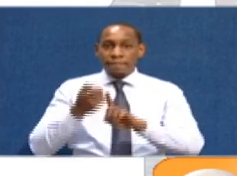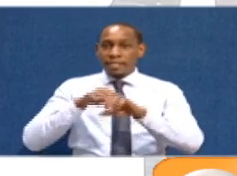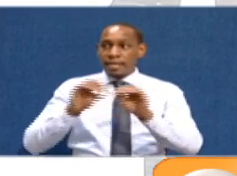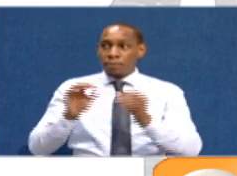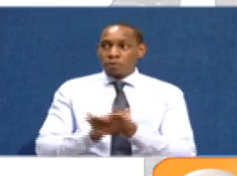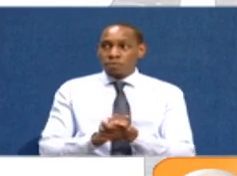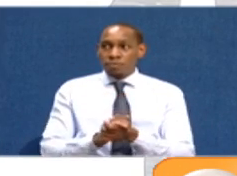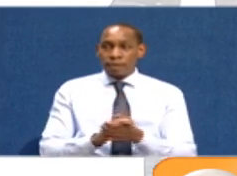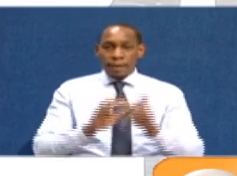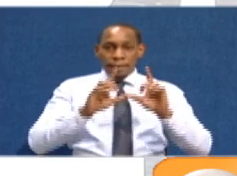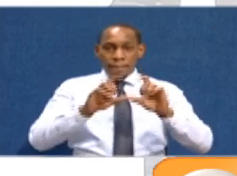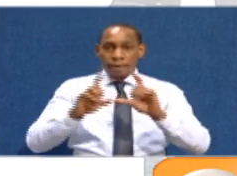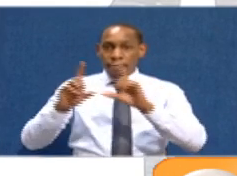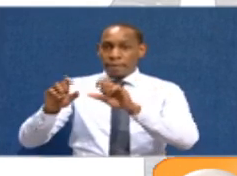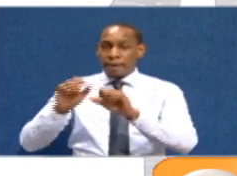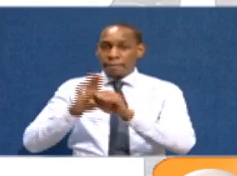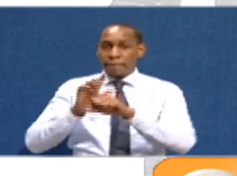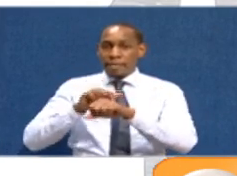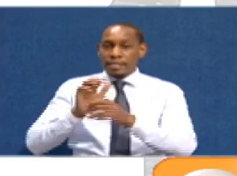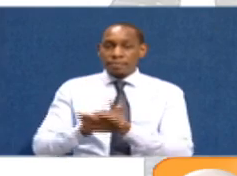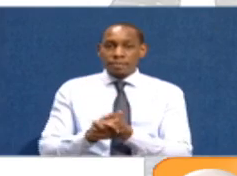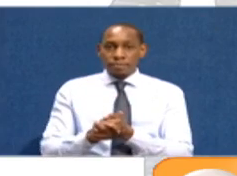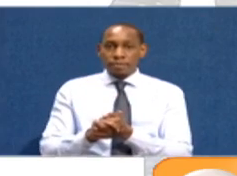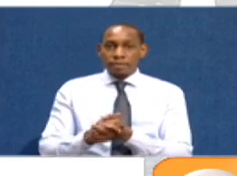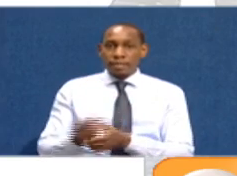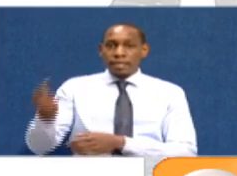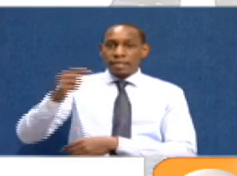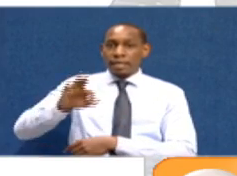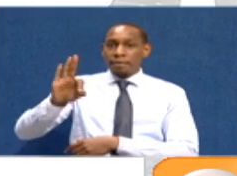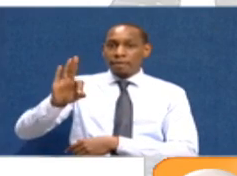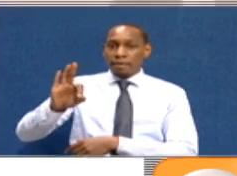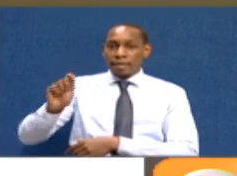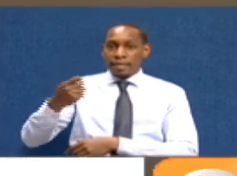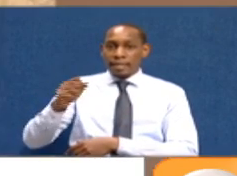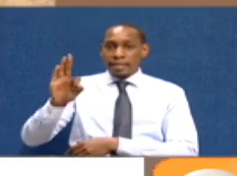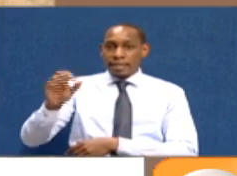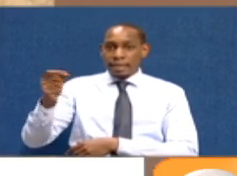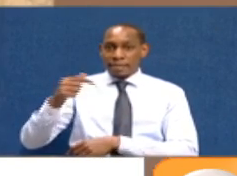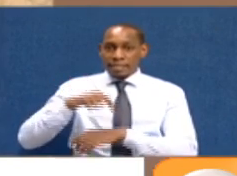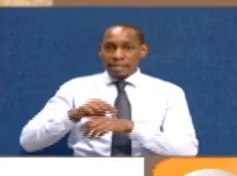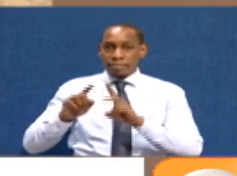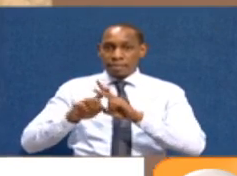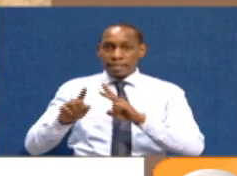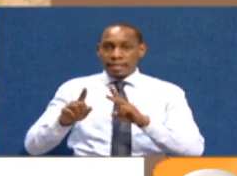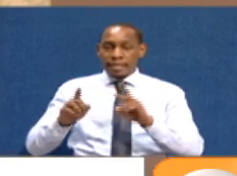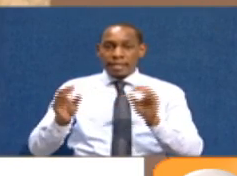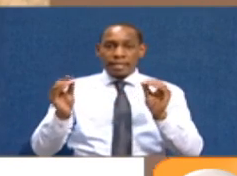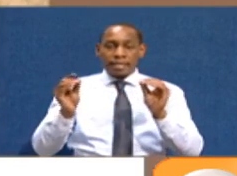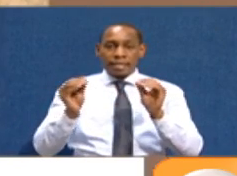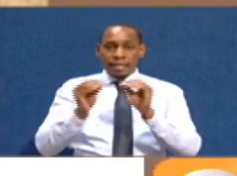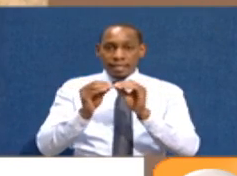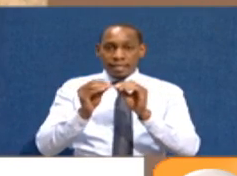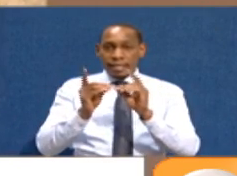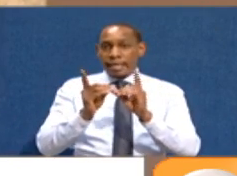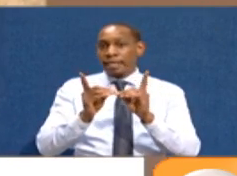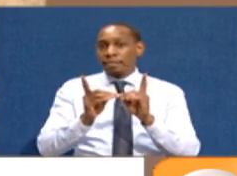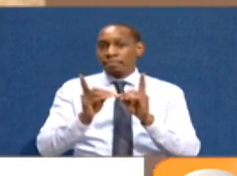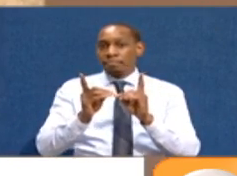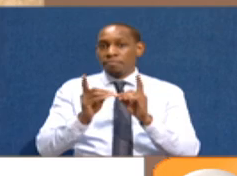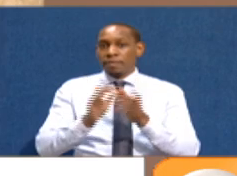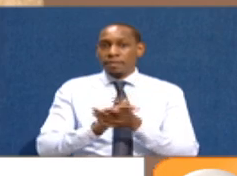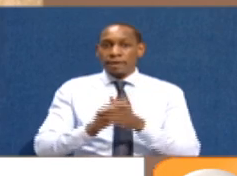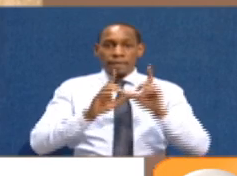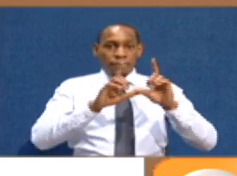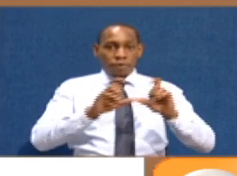been here many times before. Oh, no. He took me to Kenya 3 months after we started dating, actually. So in July of 2018, he brought me to Kenya.